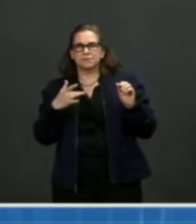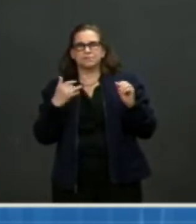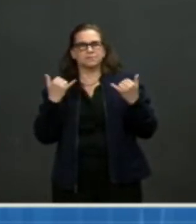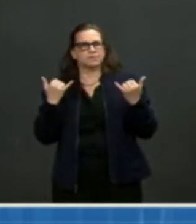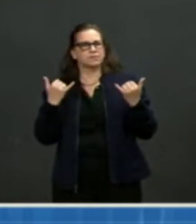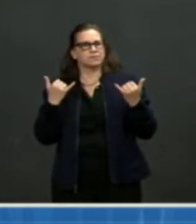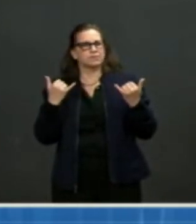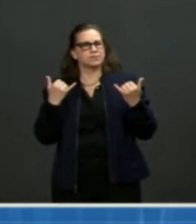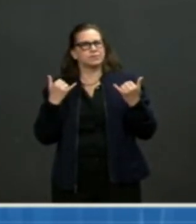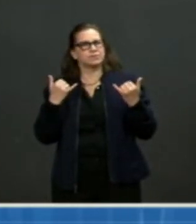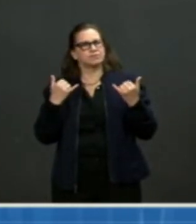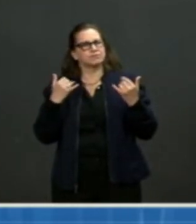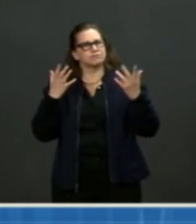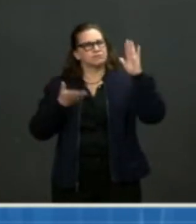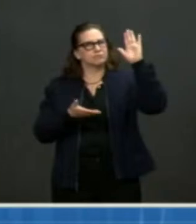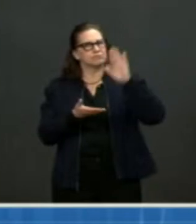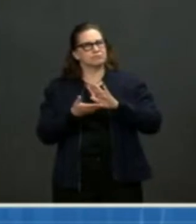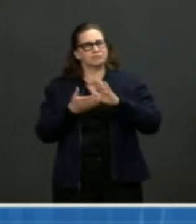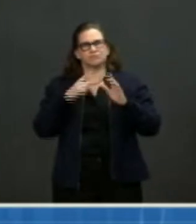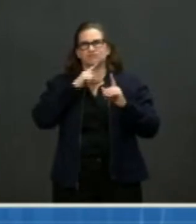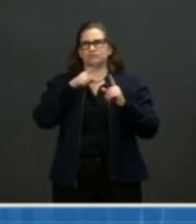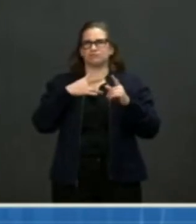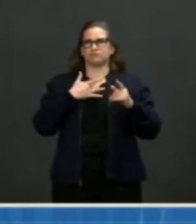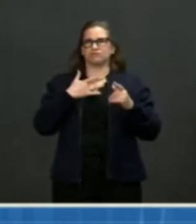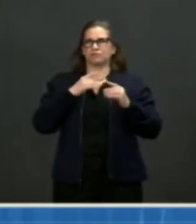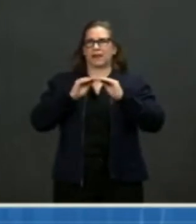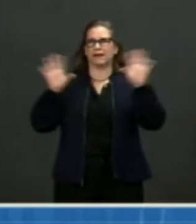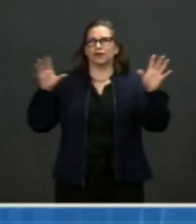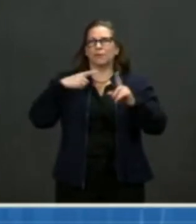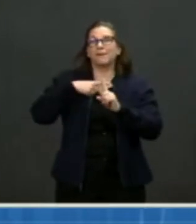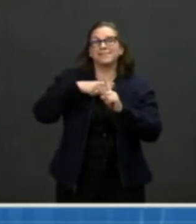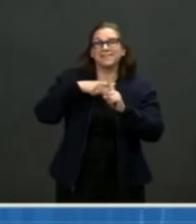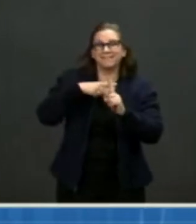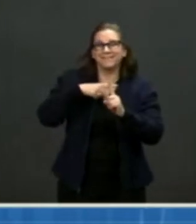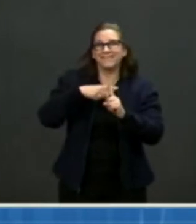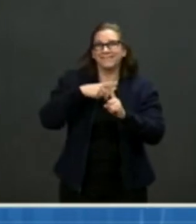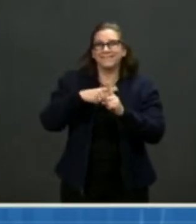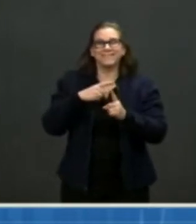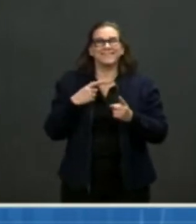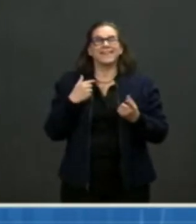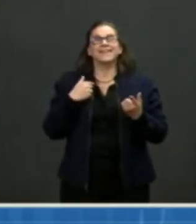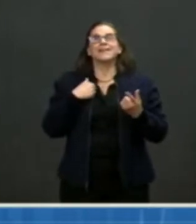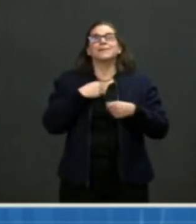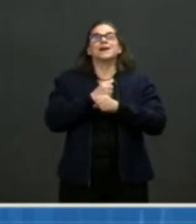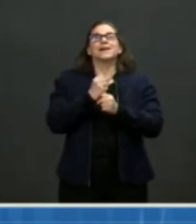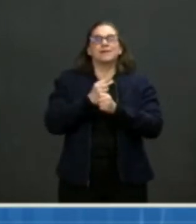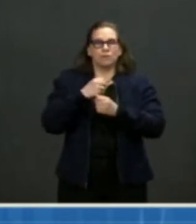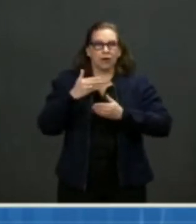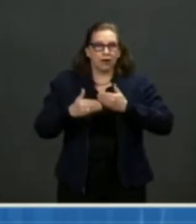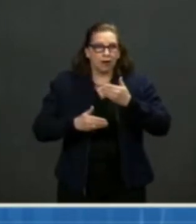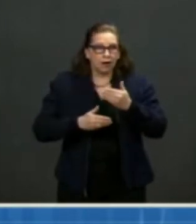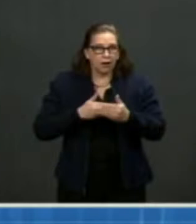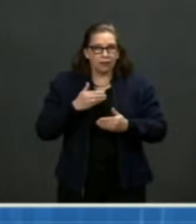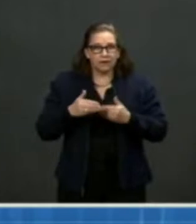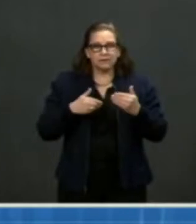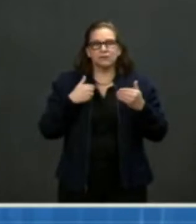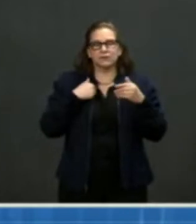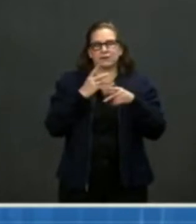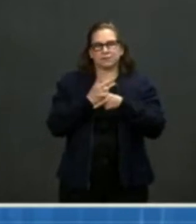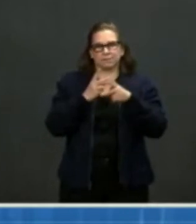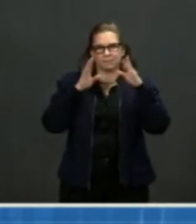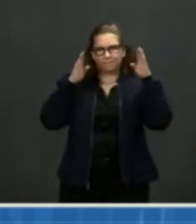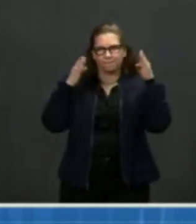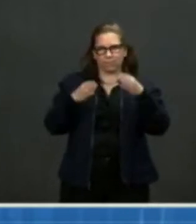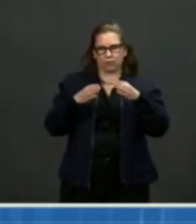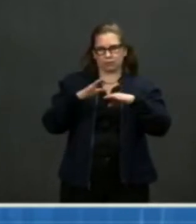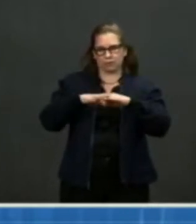remain vigilant as we quickly get the rest of the American people fully vaccinated. I'm calling the American people to